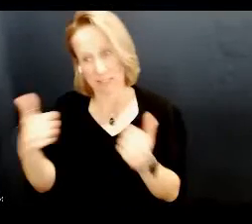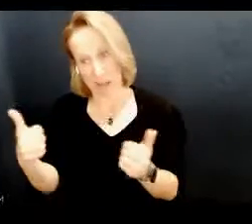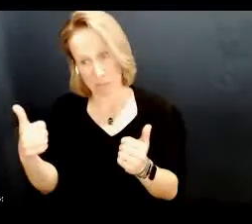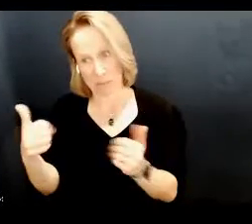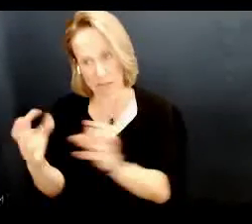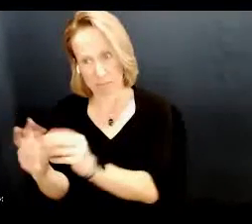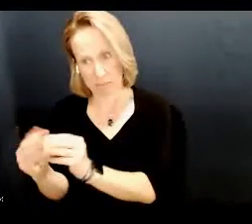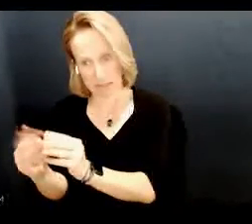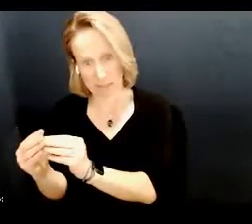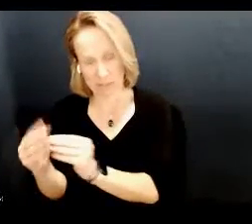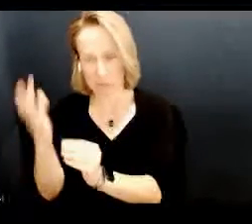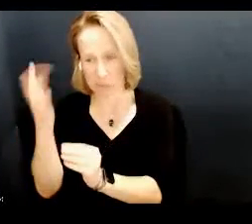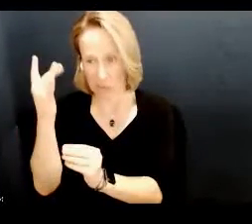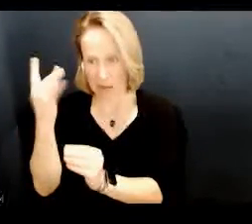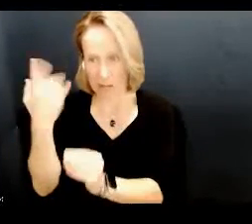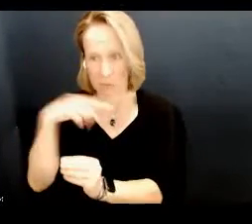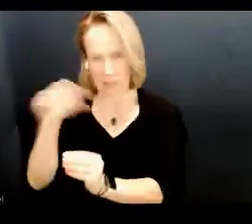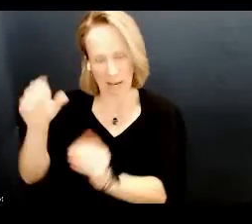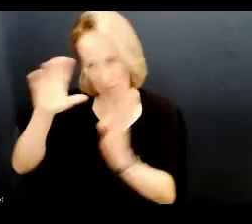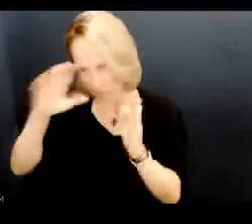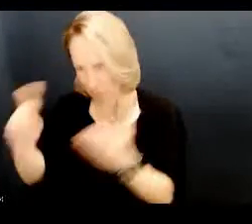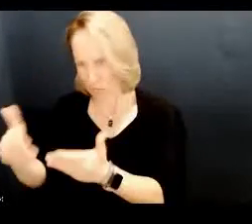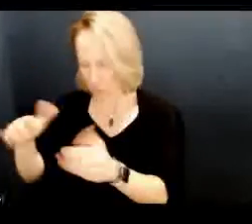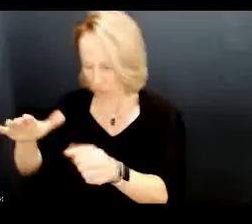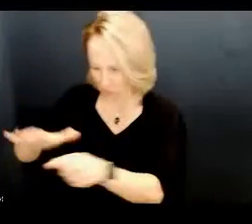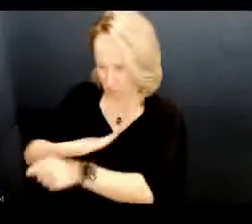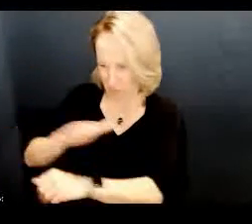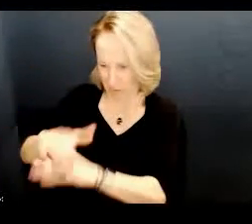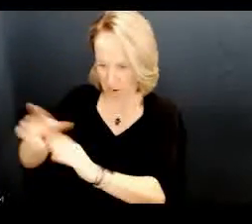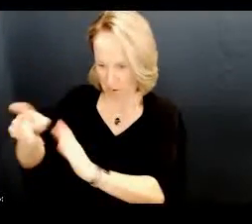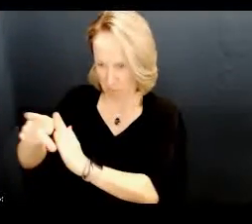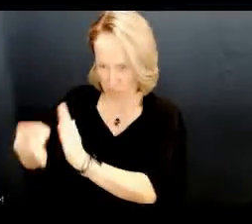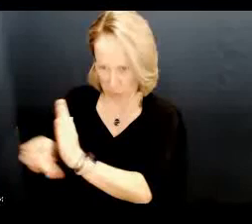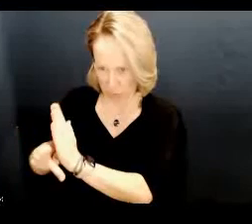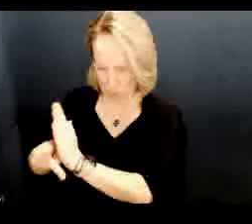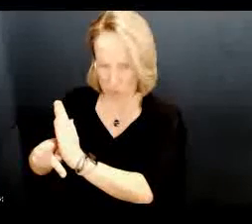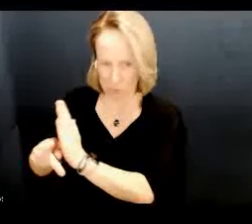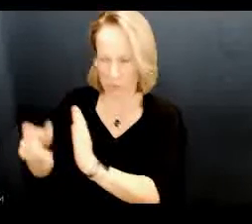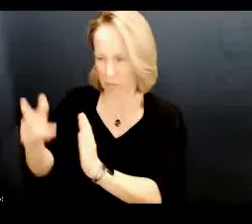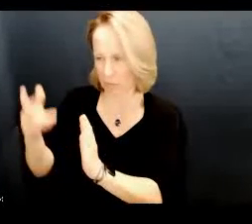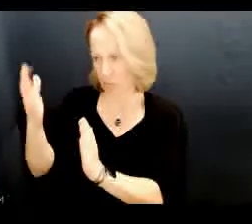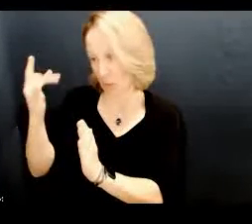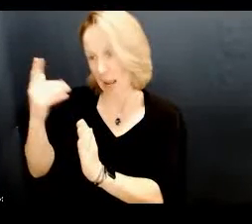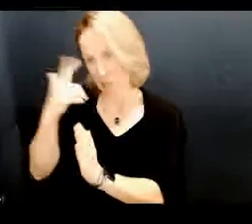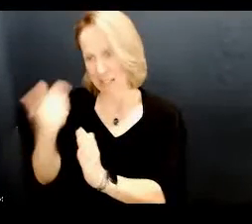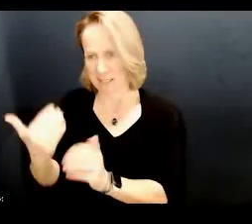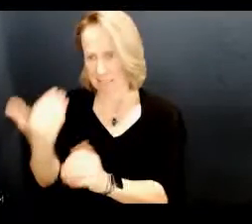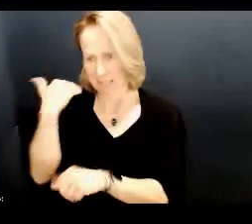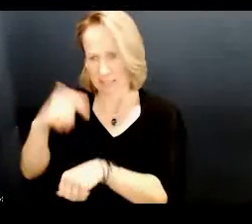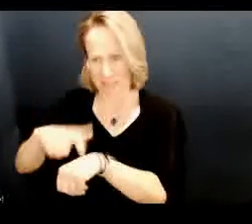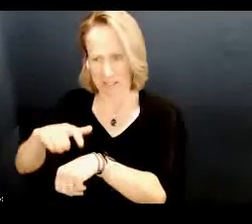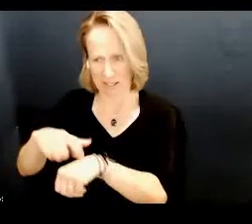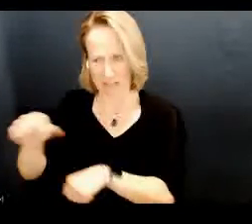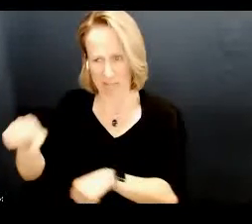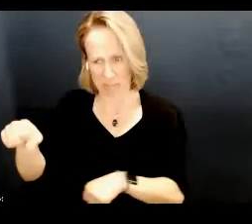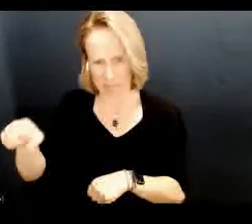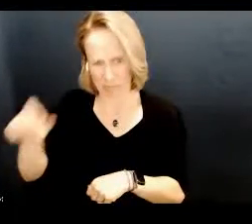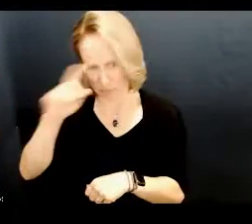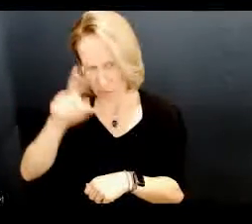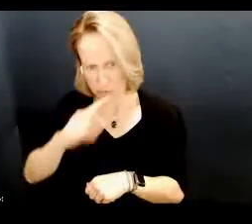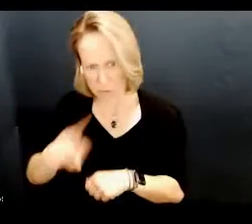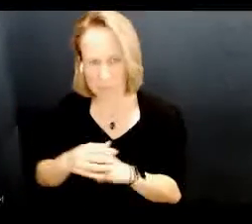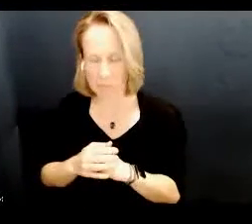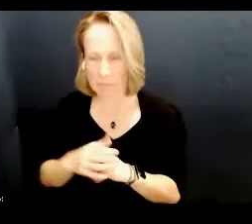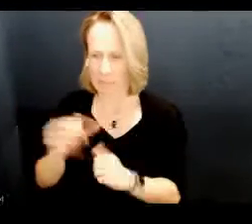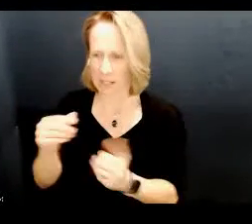then we can devote all of our time to the protocol because it does take up a lot of time. And sometimes when we only have it